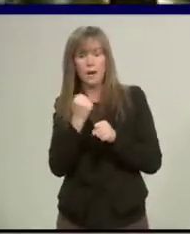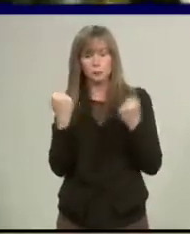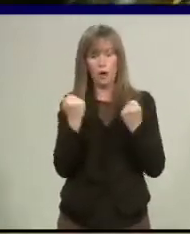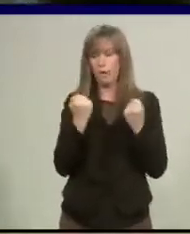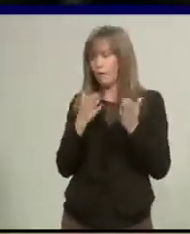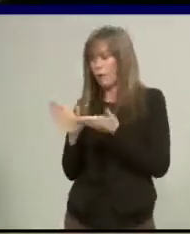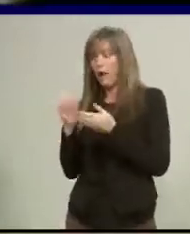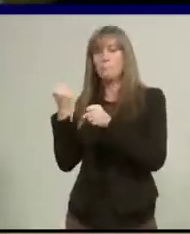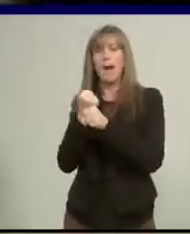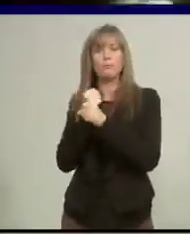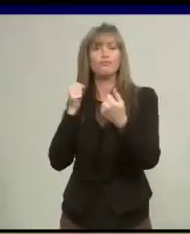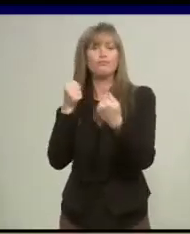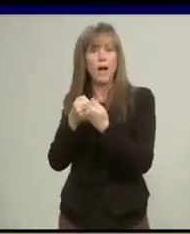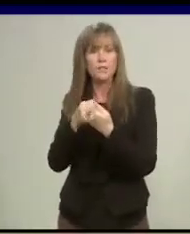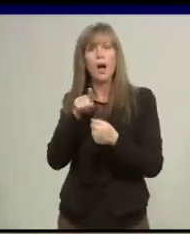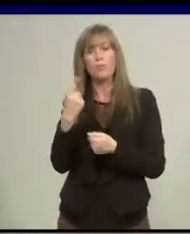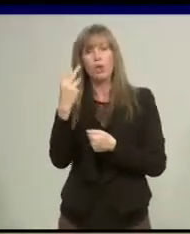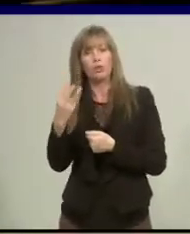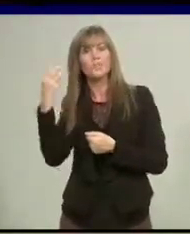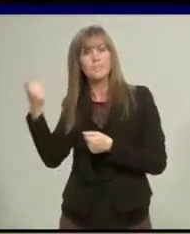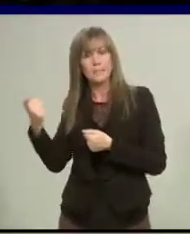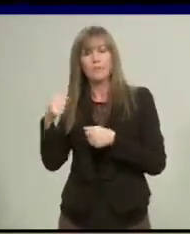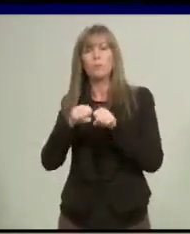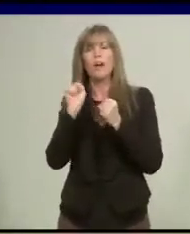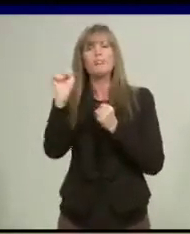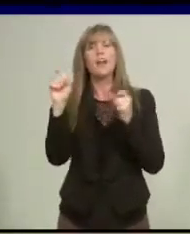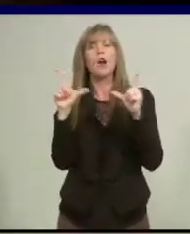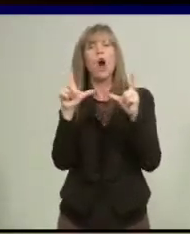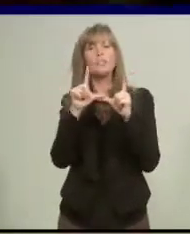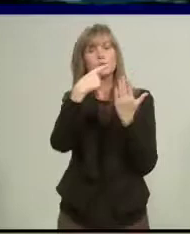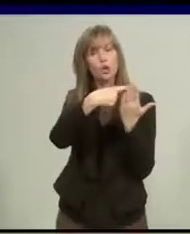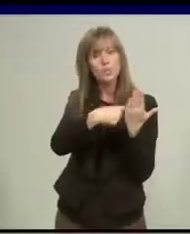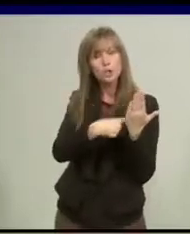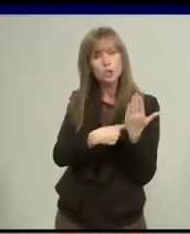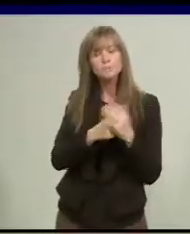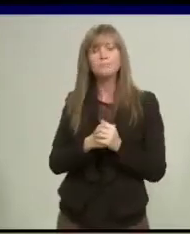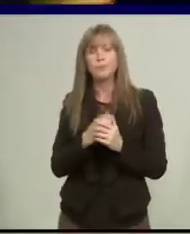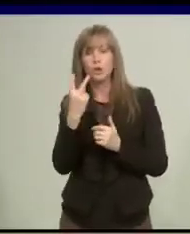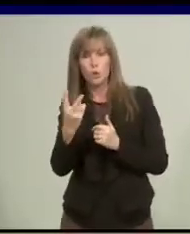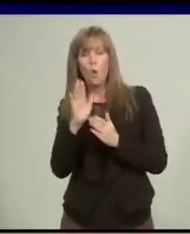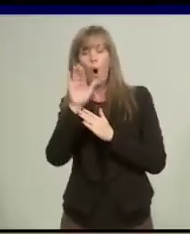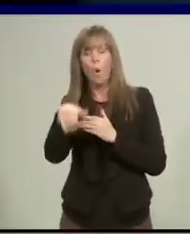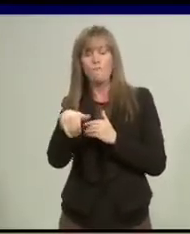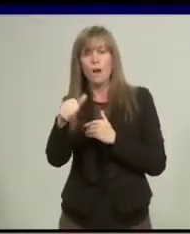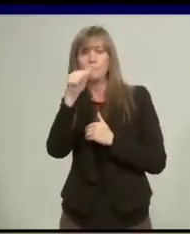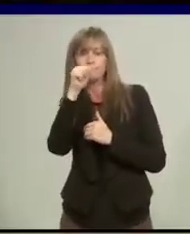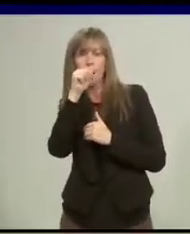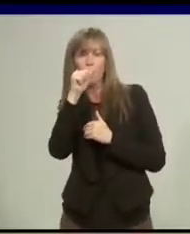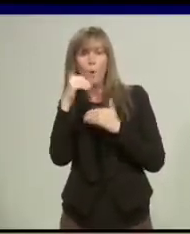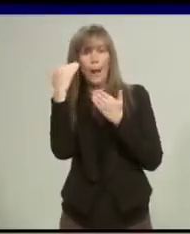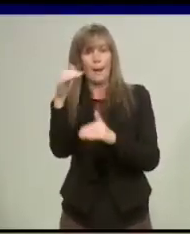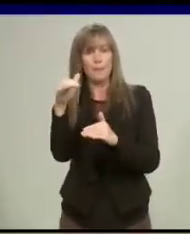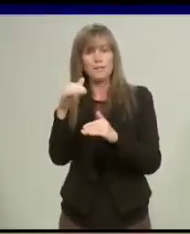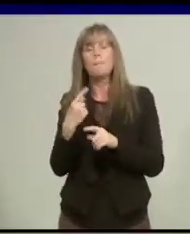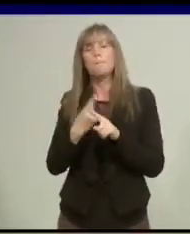36 drivers were ticketed for breaching their driver licence conditions. 2 drivers were over the alcohol breath limit, and another 2 people